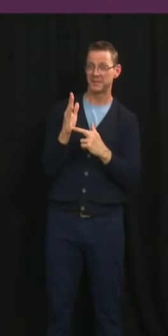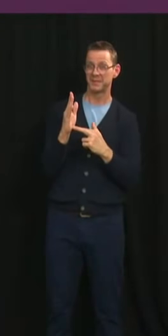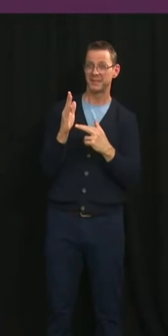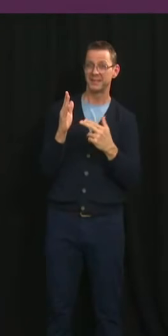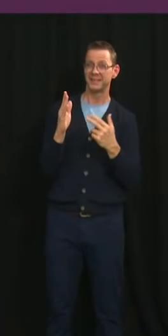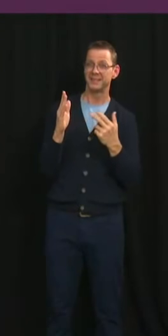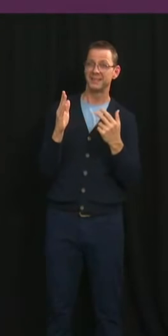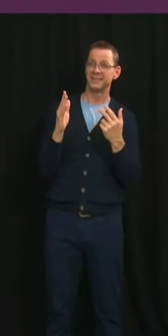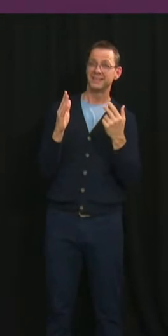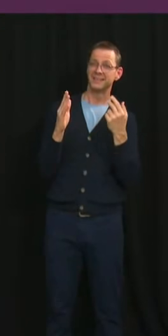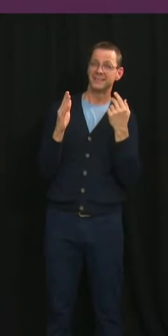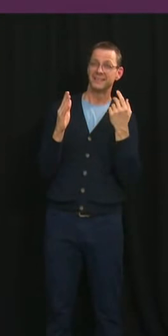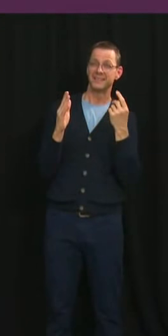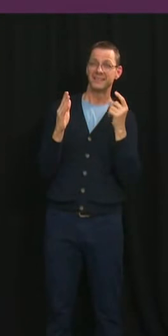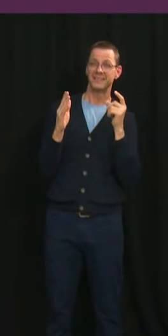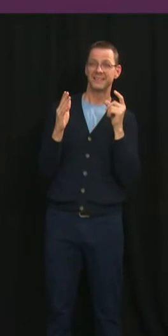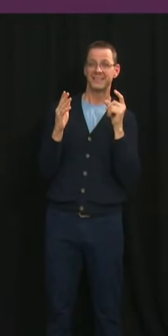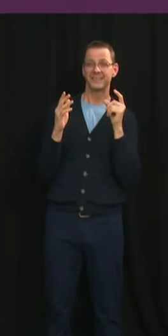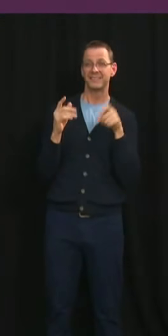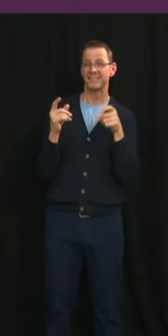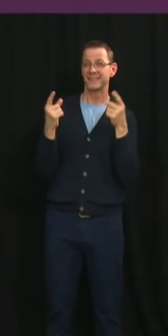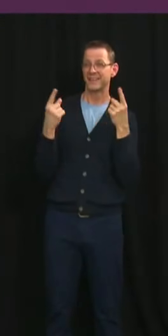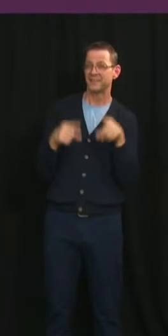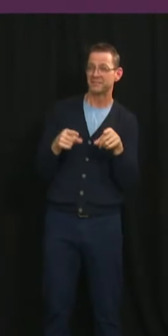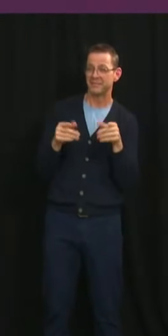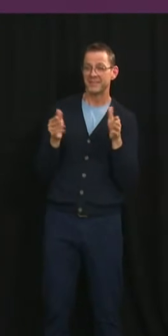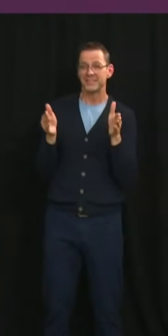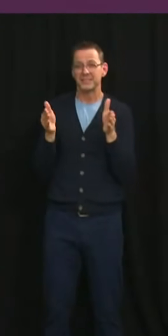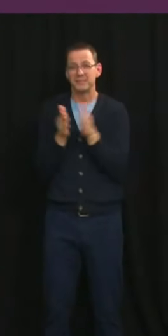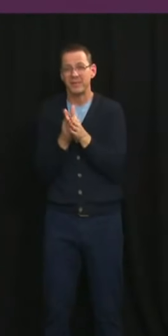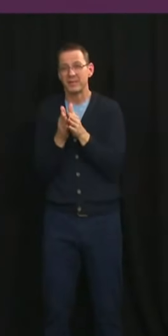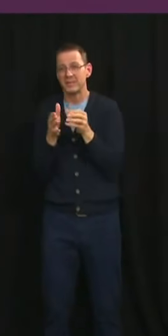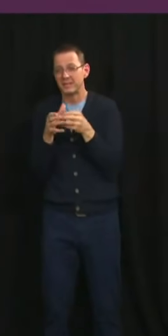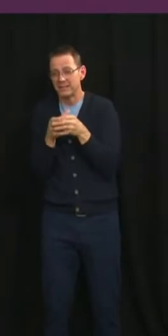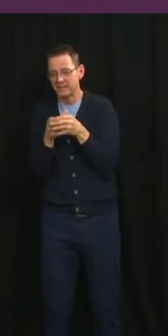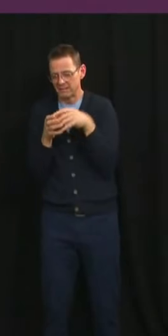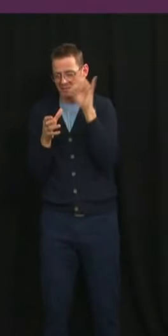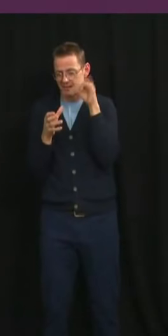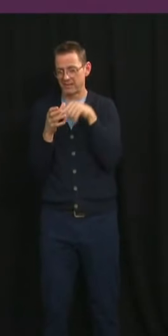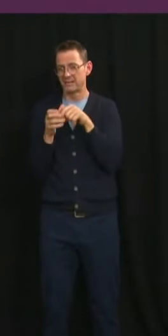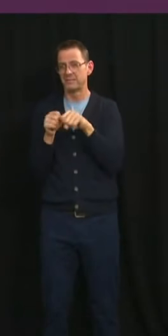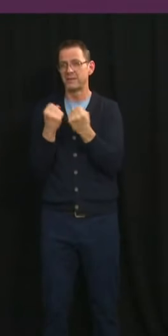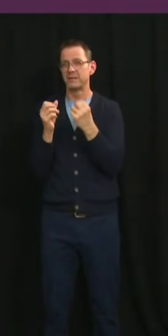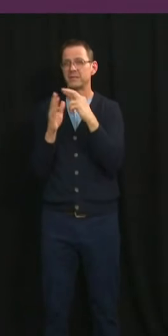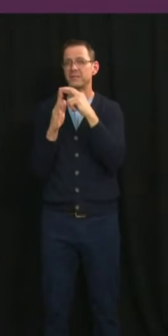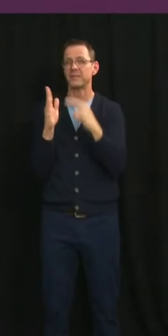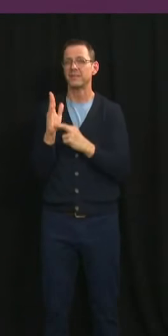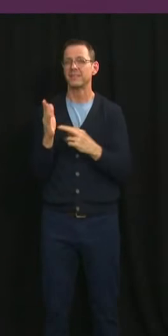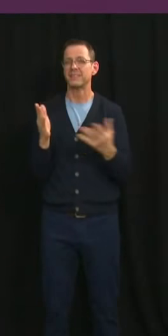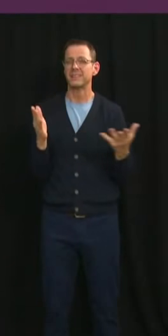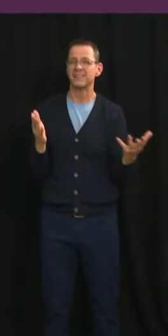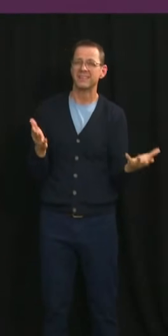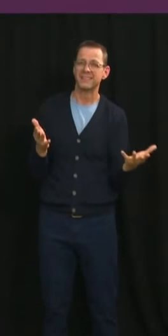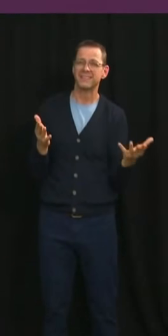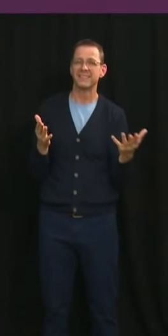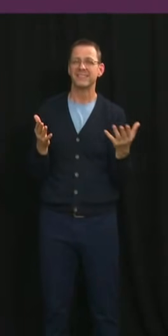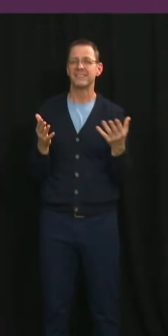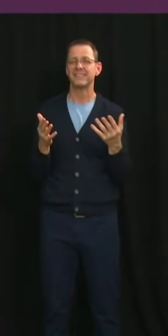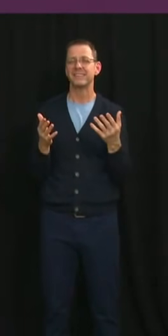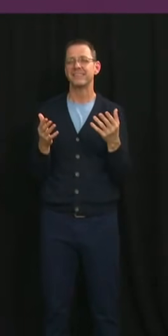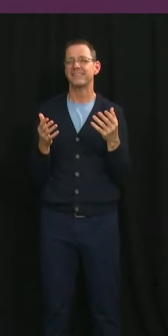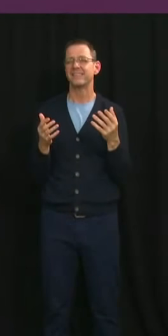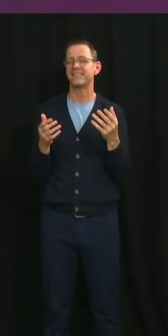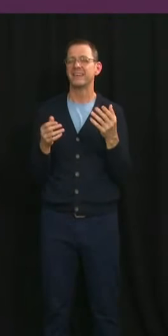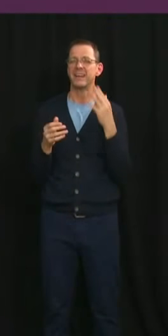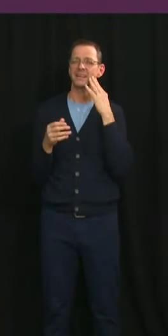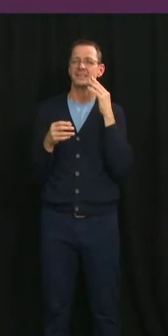the minority of people who don't. And so unfortunately we have to suspend certain kinds of, let's talk about